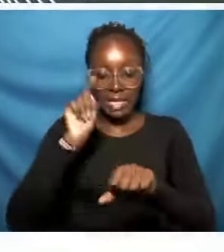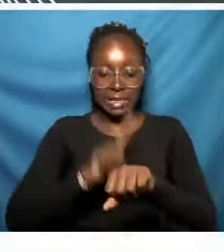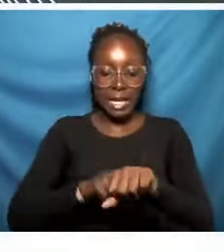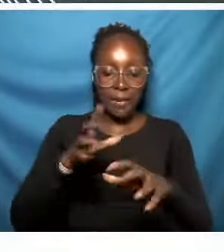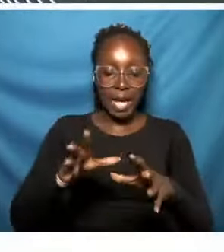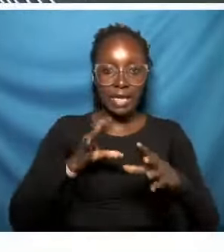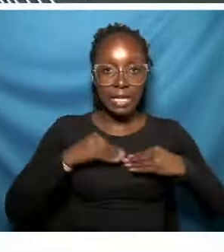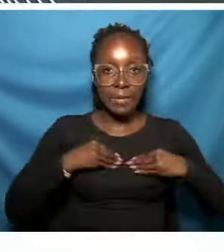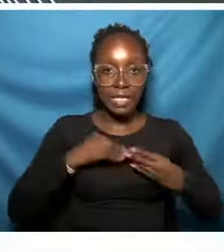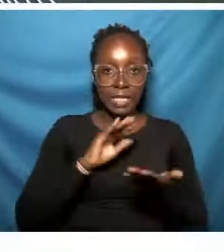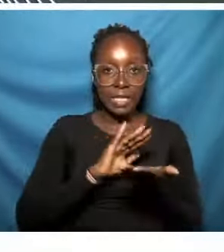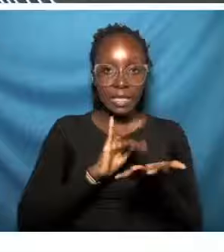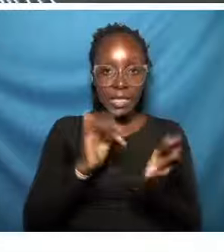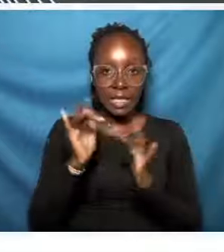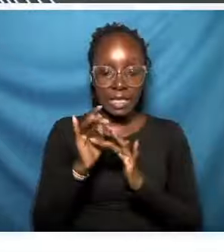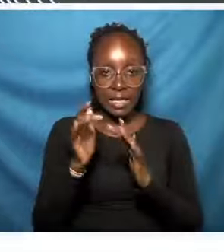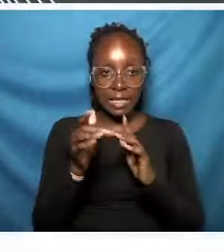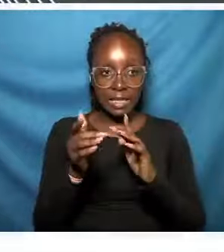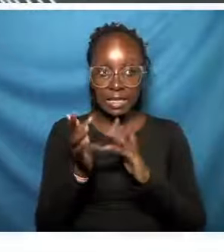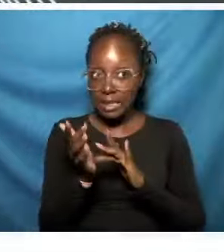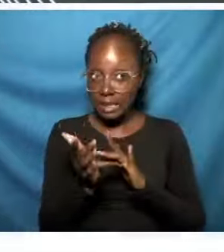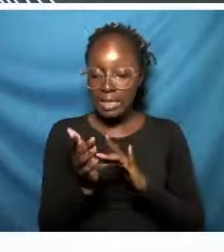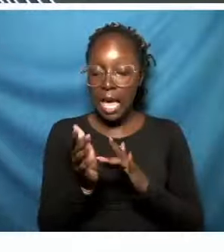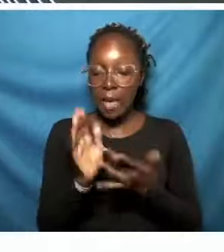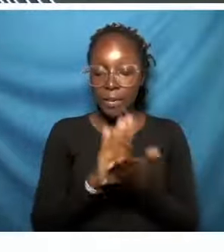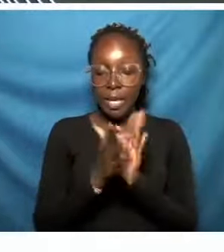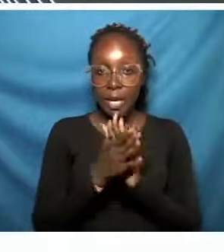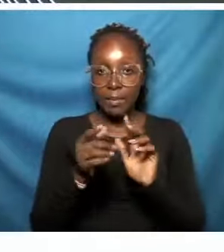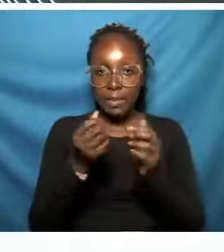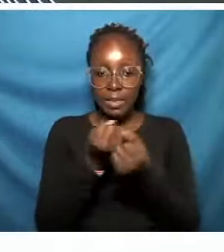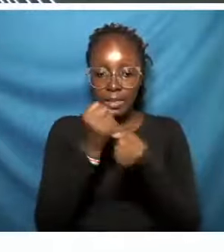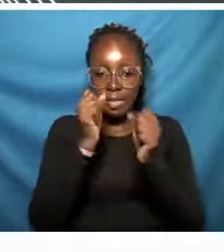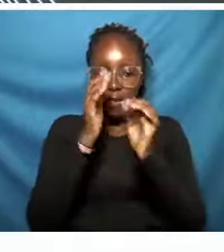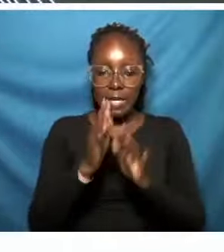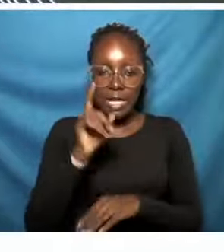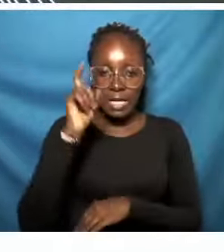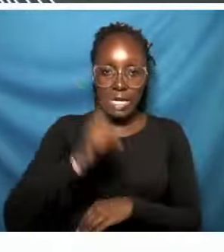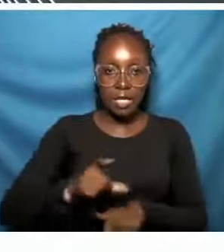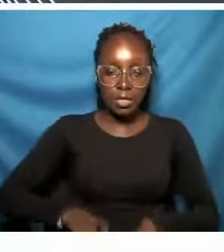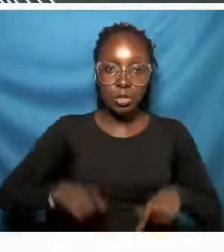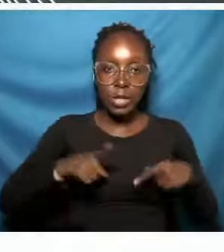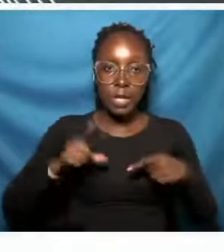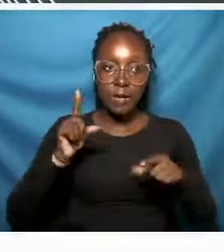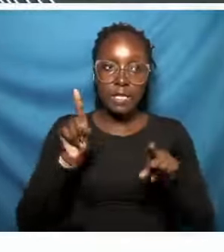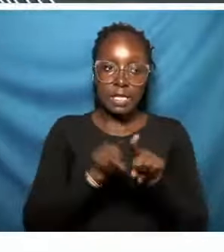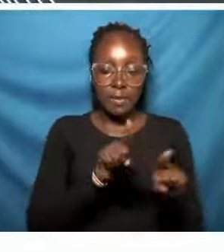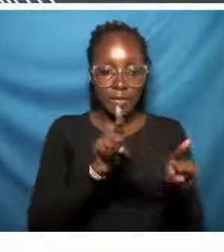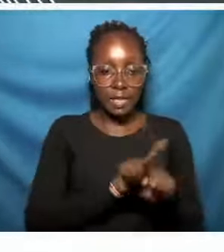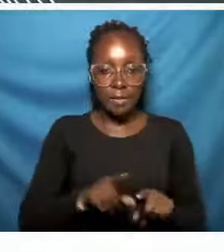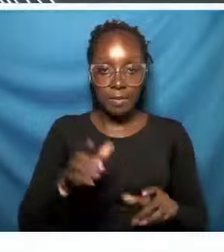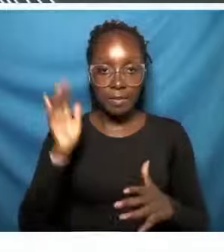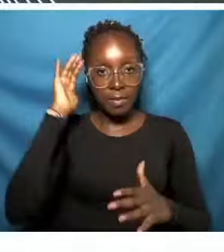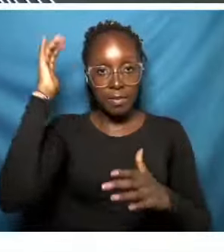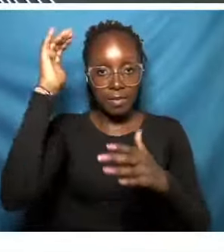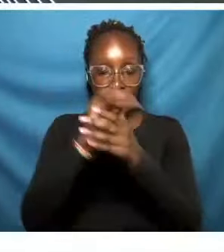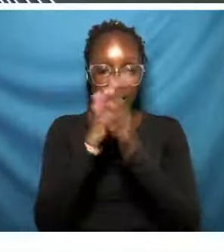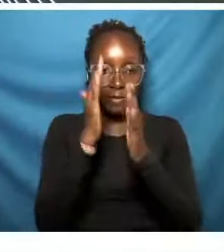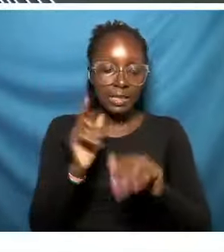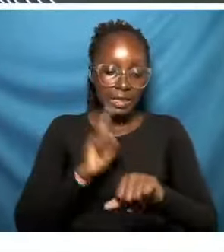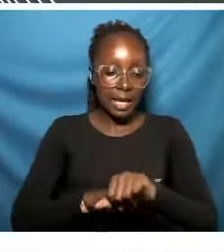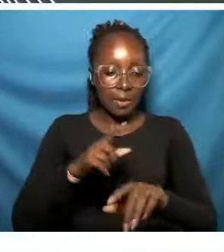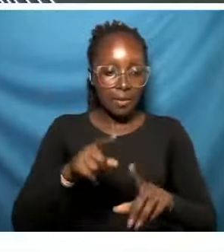Savior, we are therefore to live as believers. That is what Paul is telling them here. You accepted Jesus as your